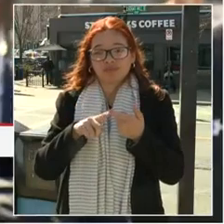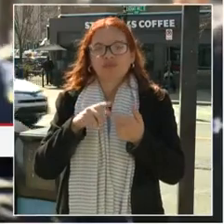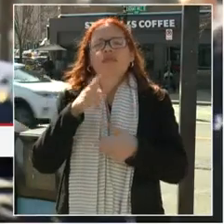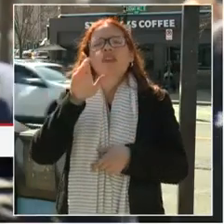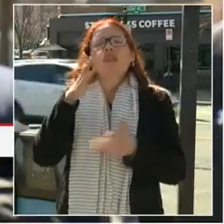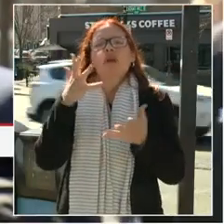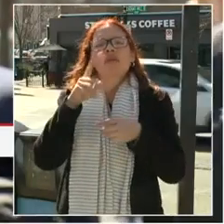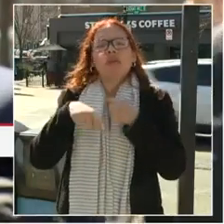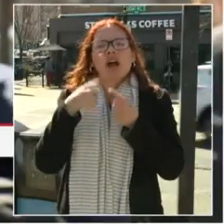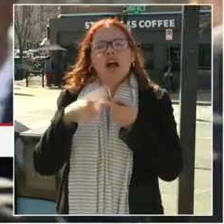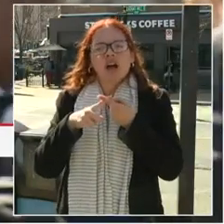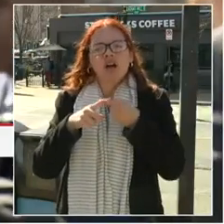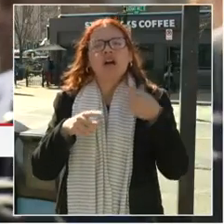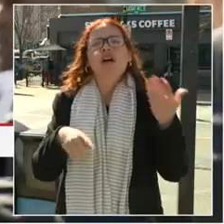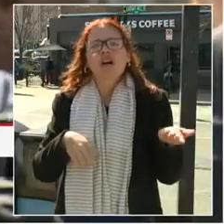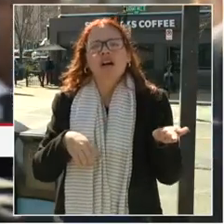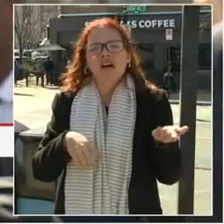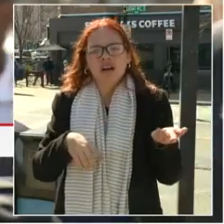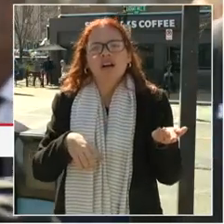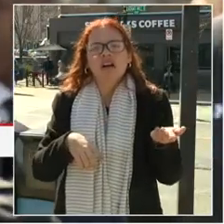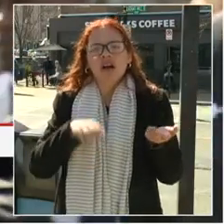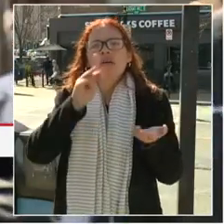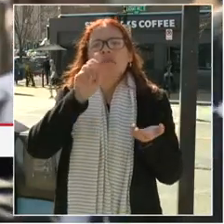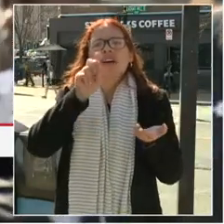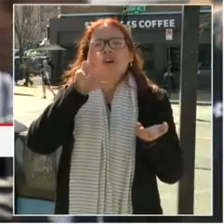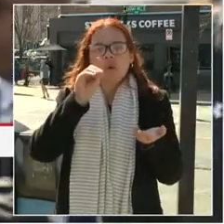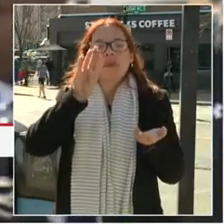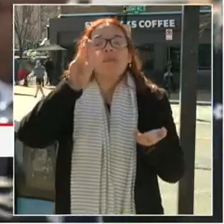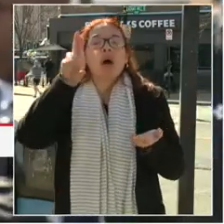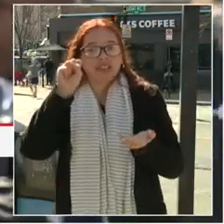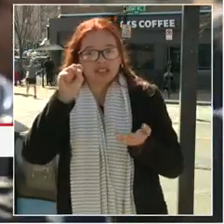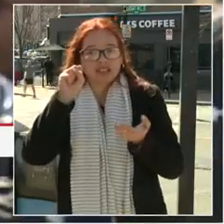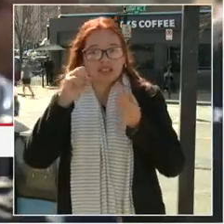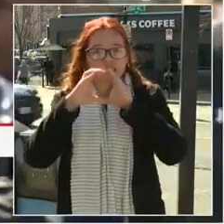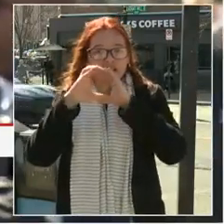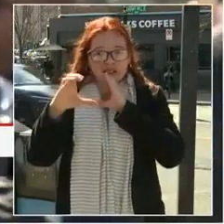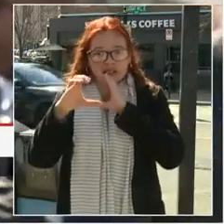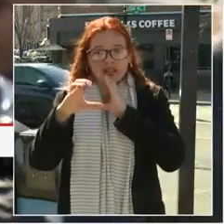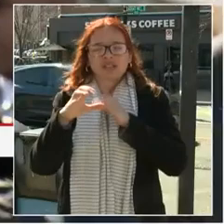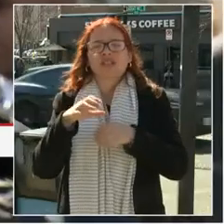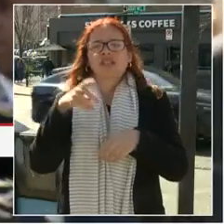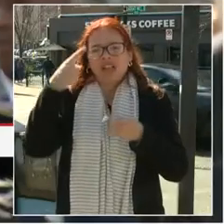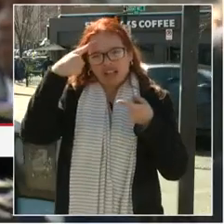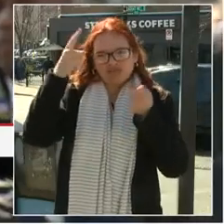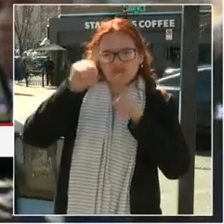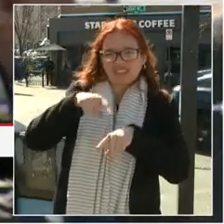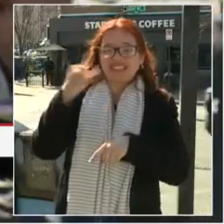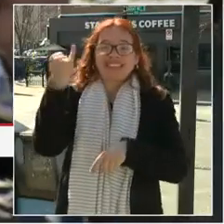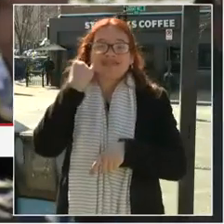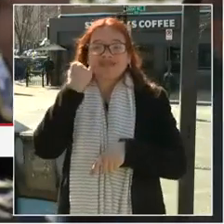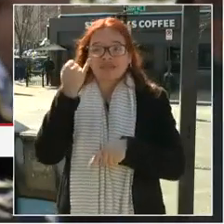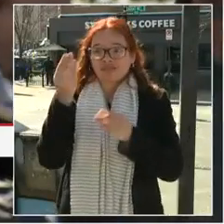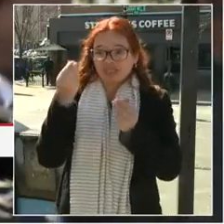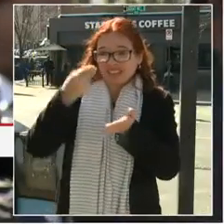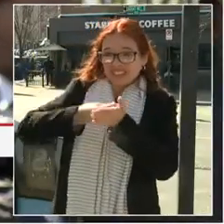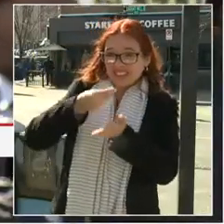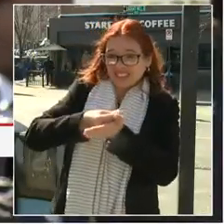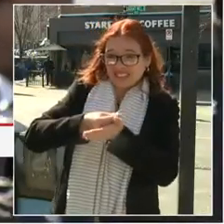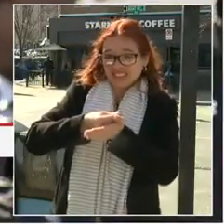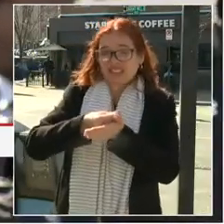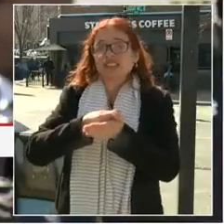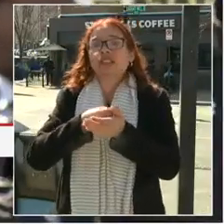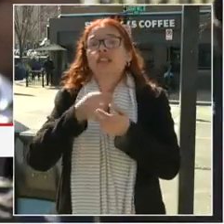buses, and there seems to be some disagreement as to whether there is the funding for it. I'm going to ask about the metro buses first. Is